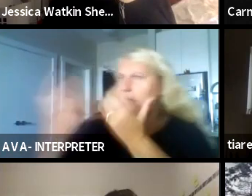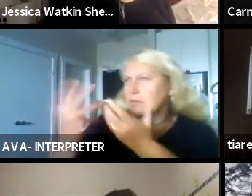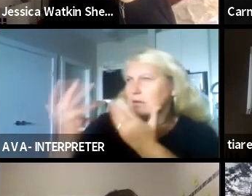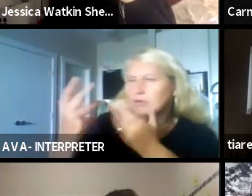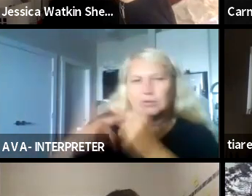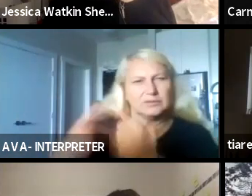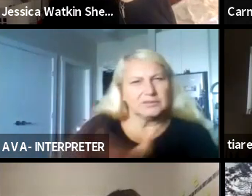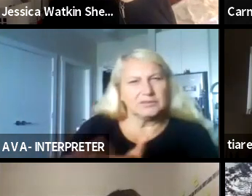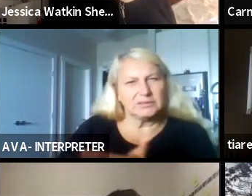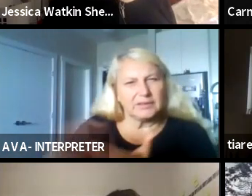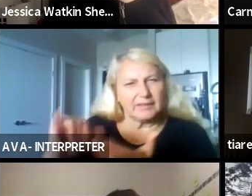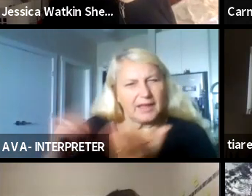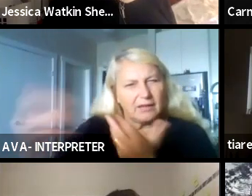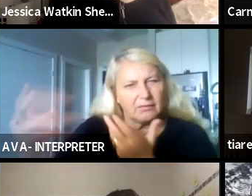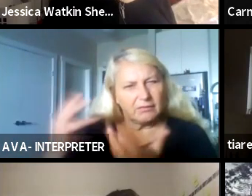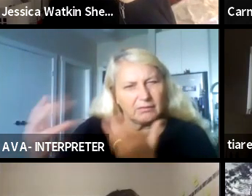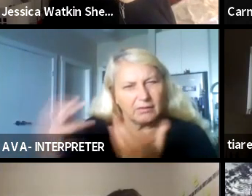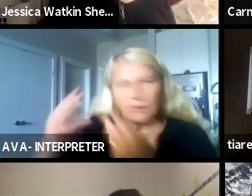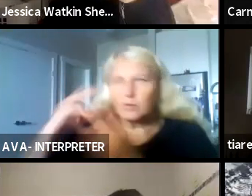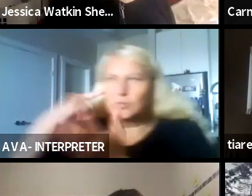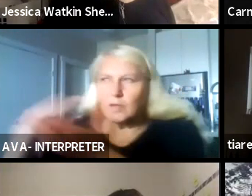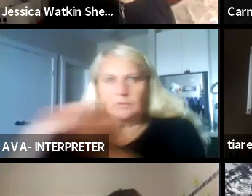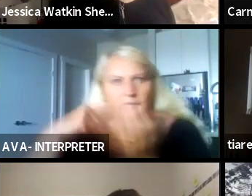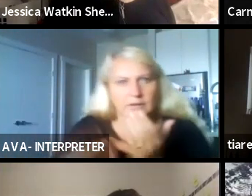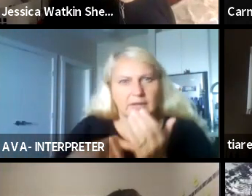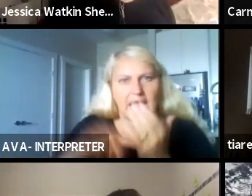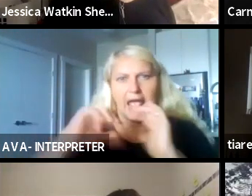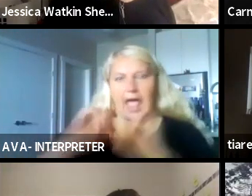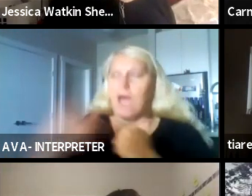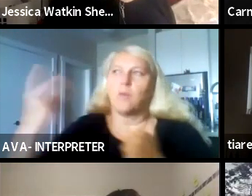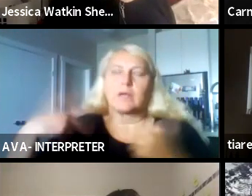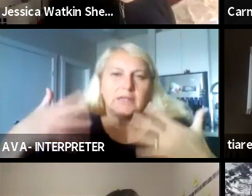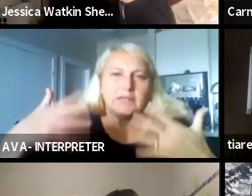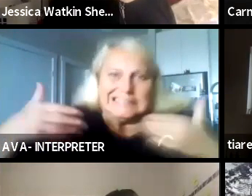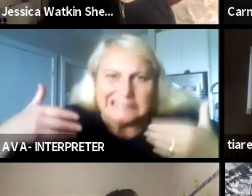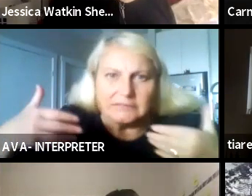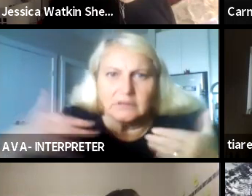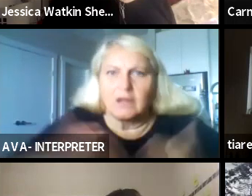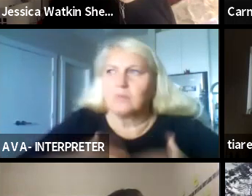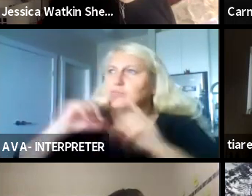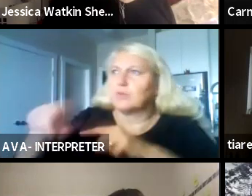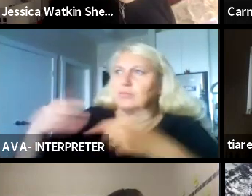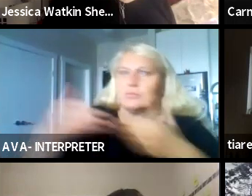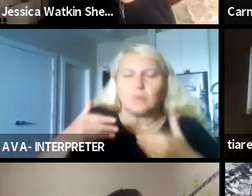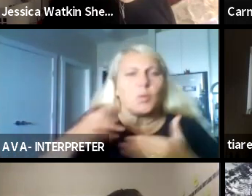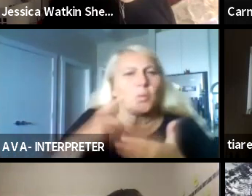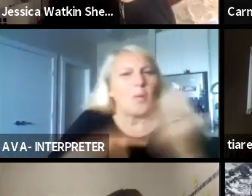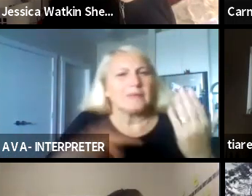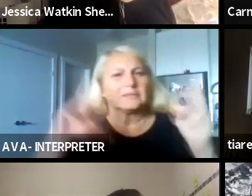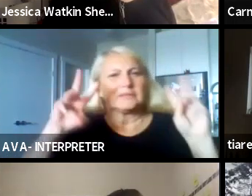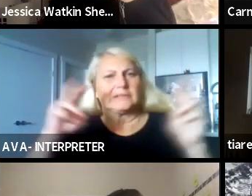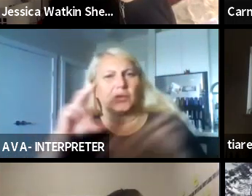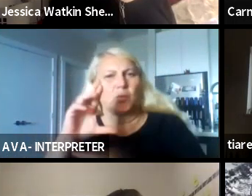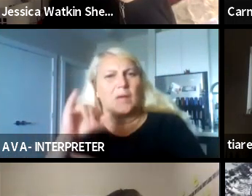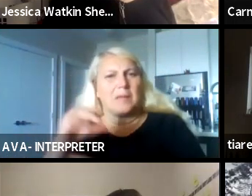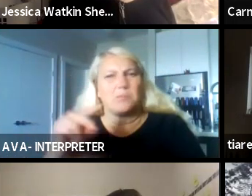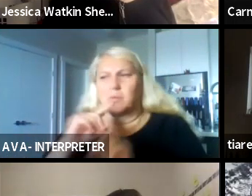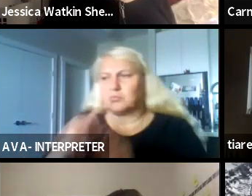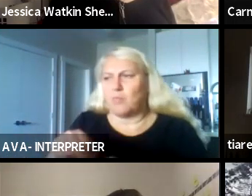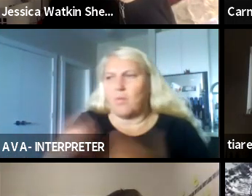space? And how do we crip our responses, or what does a crip response to that kind of event